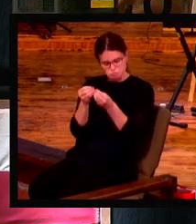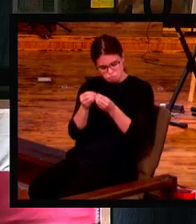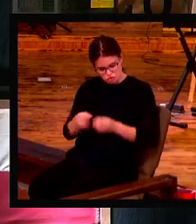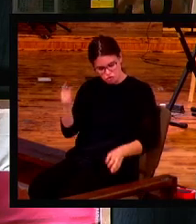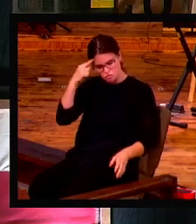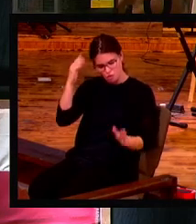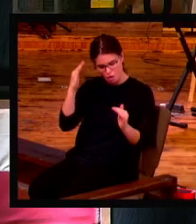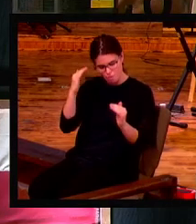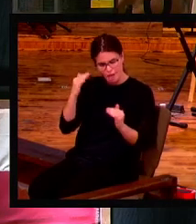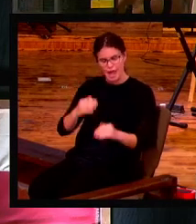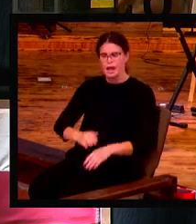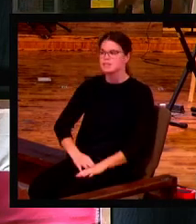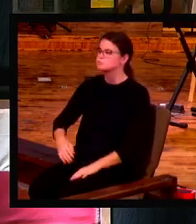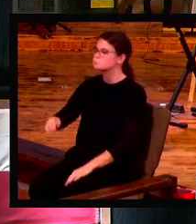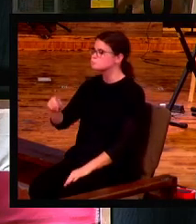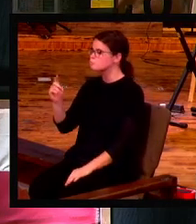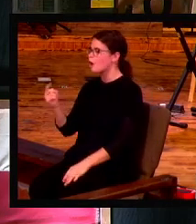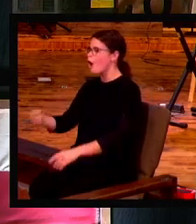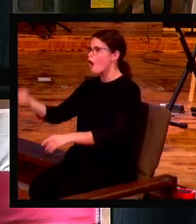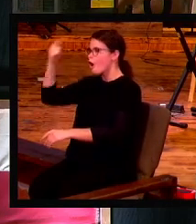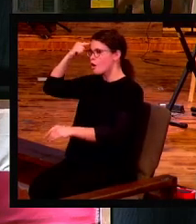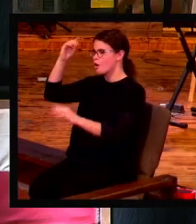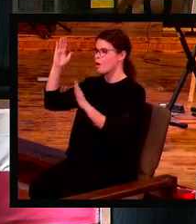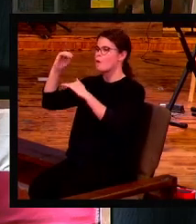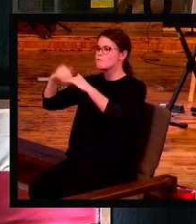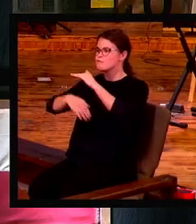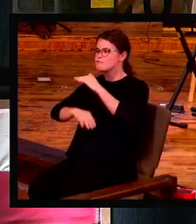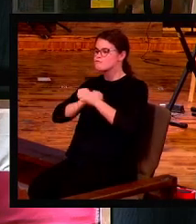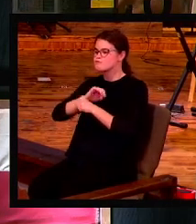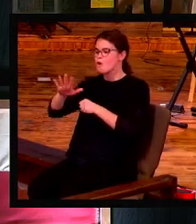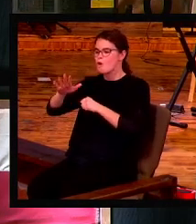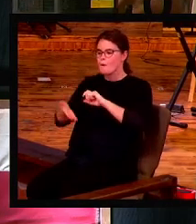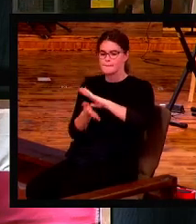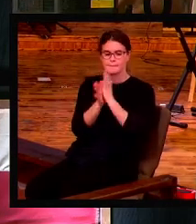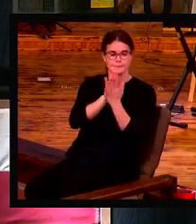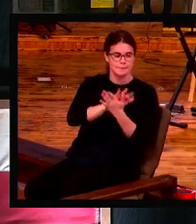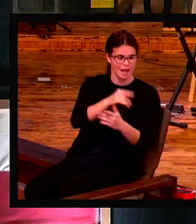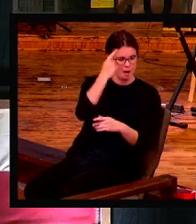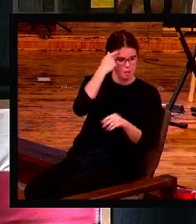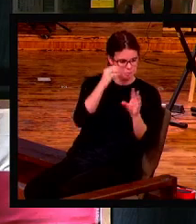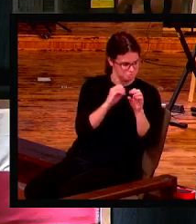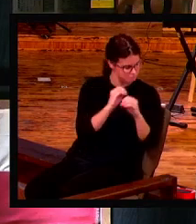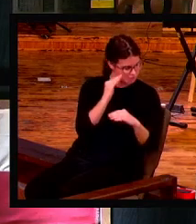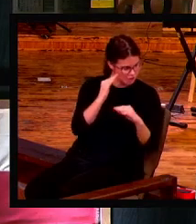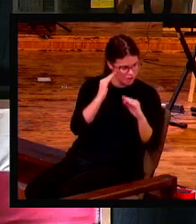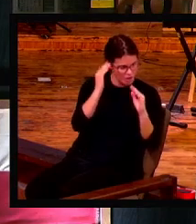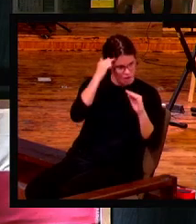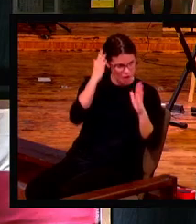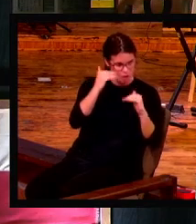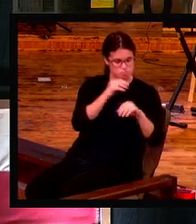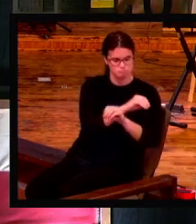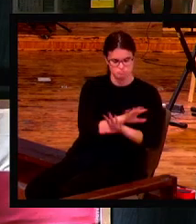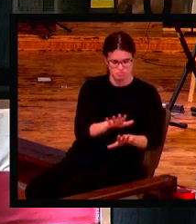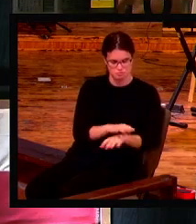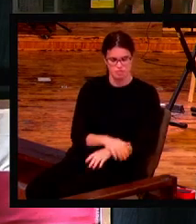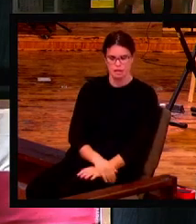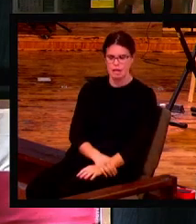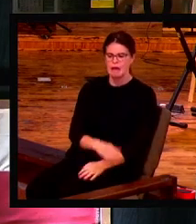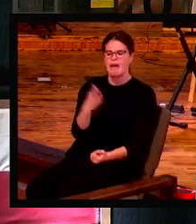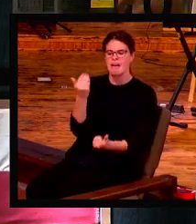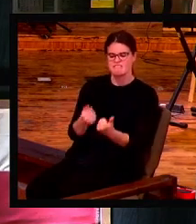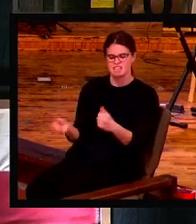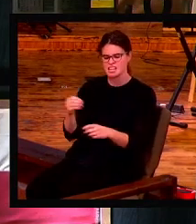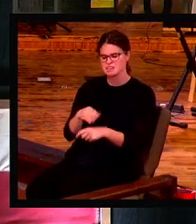hopeless, right? Because you're like, man, I thought God had me. I gave my life to Christ, and everything just kind of blew up in my world. Or the